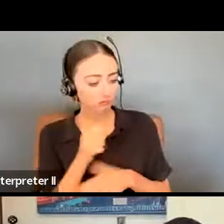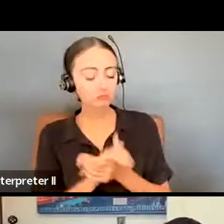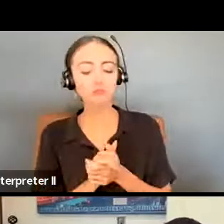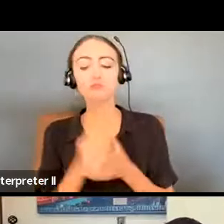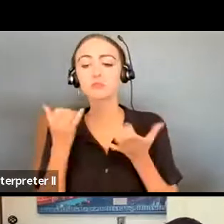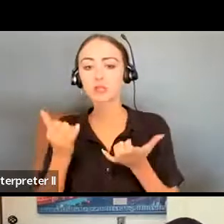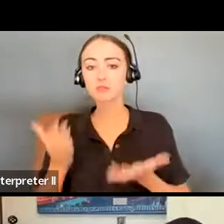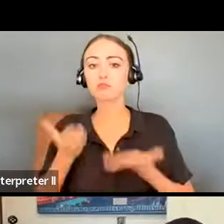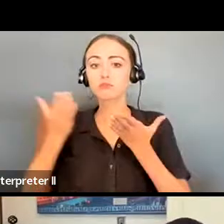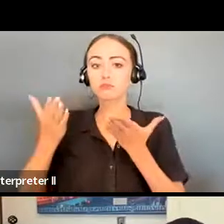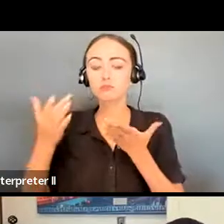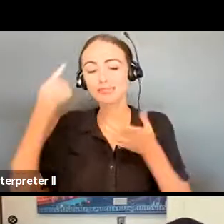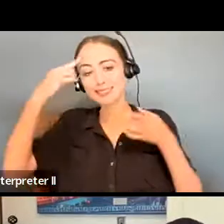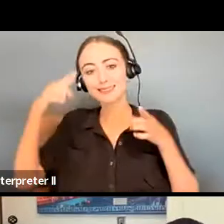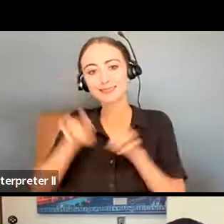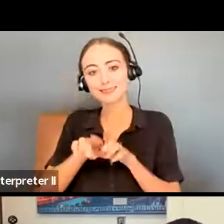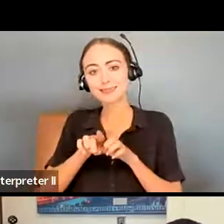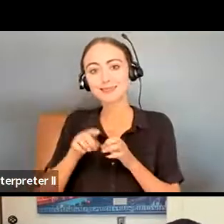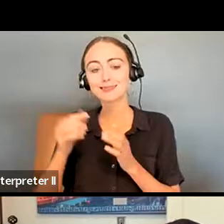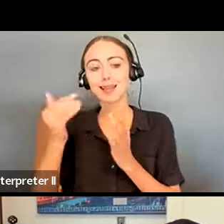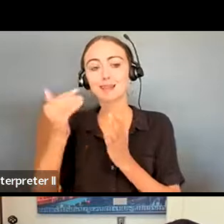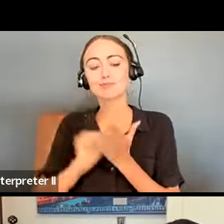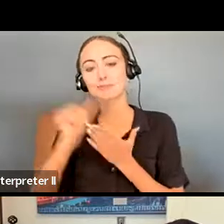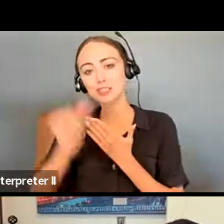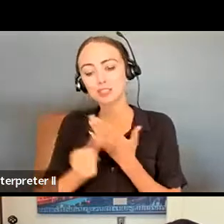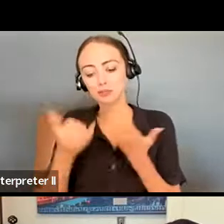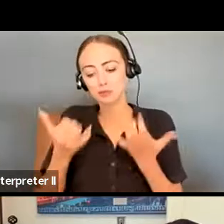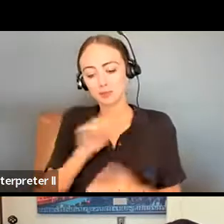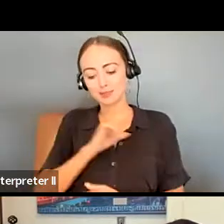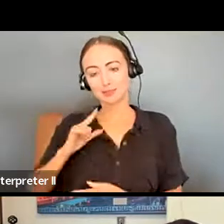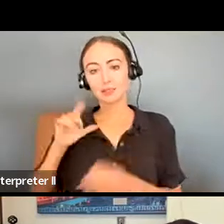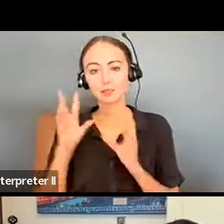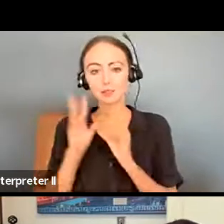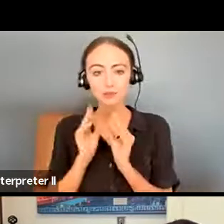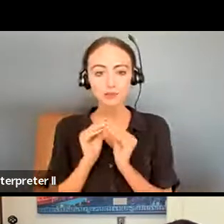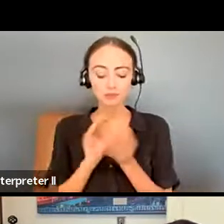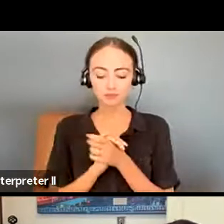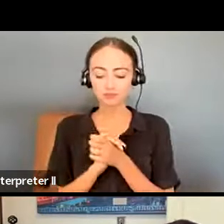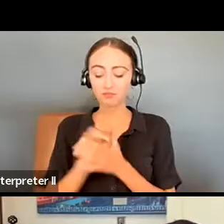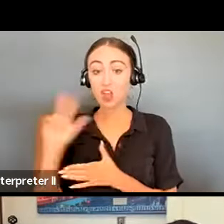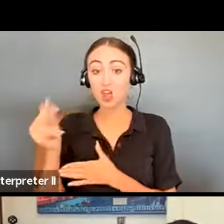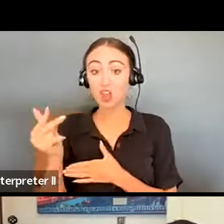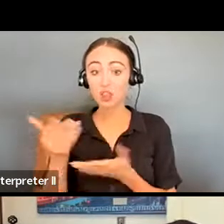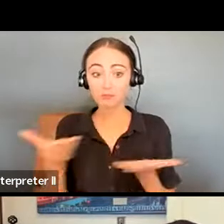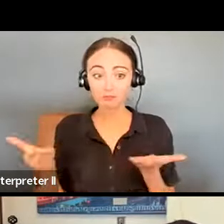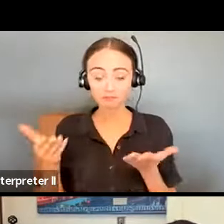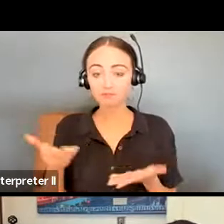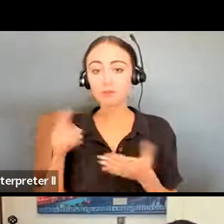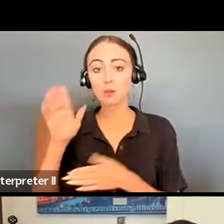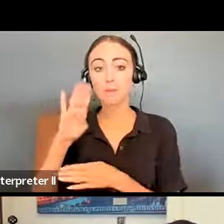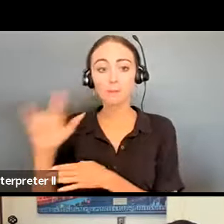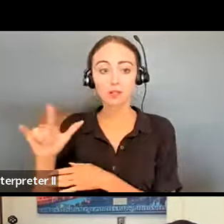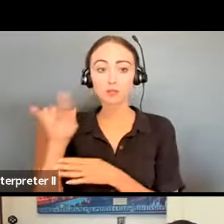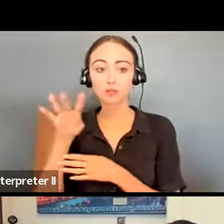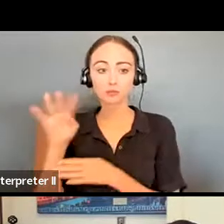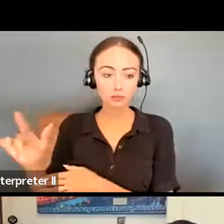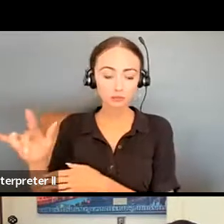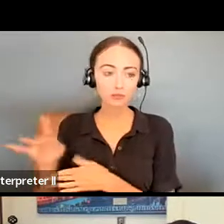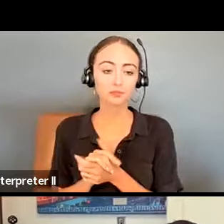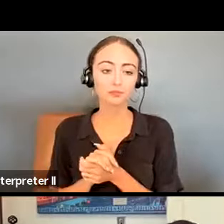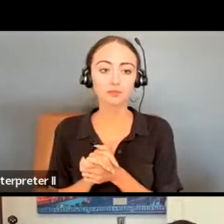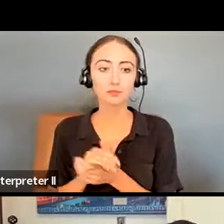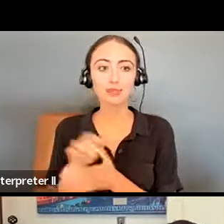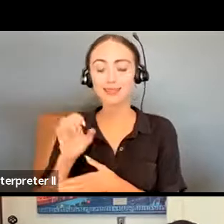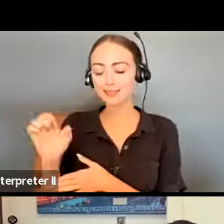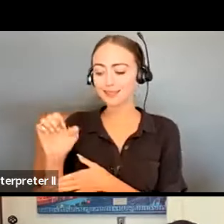on the consent agenda for today's additional legislative meeting. Third item for markup is Bill 24-336, Wiltberger East